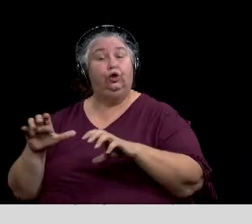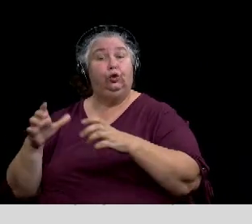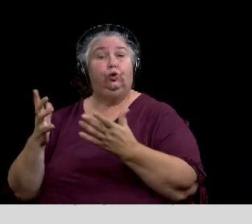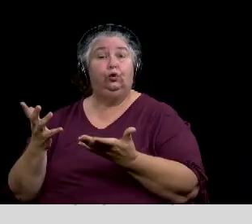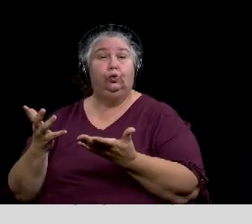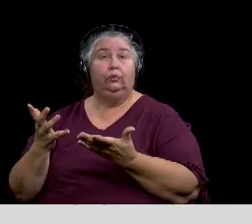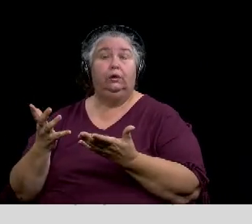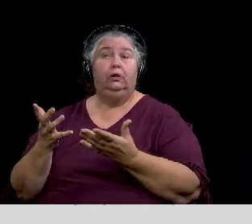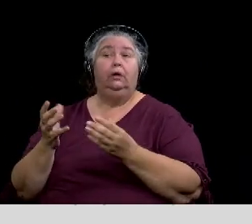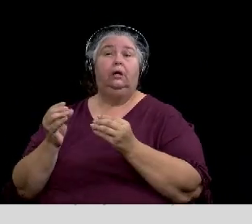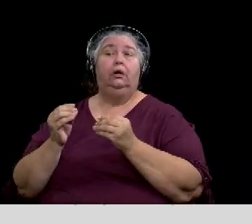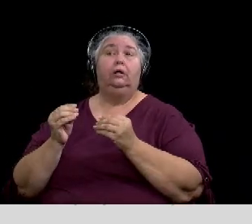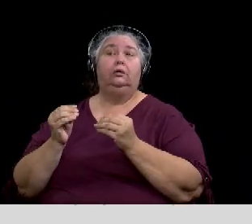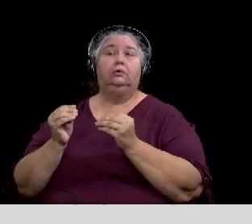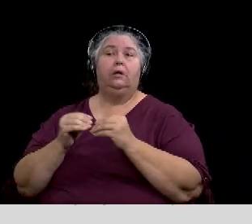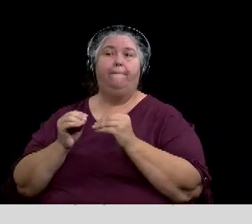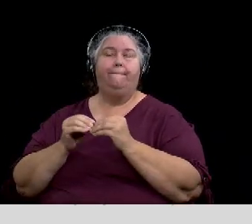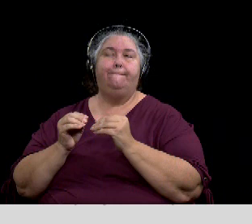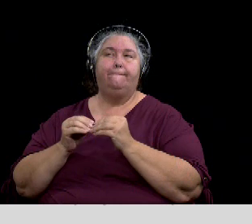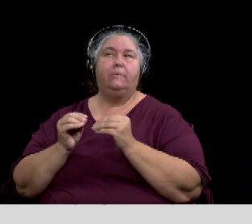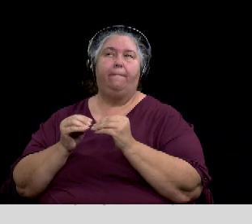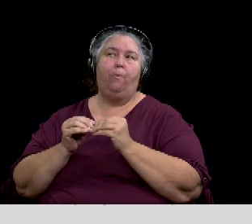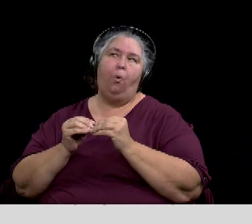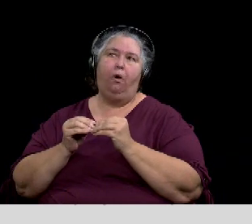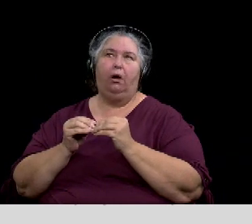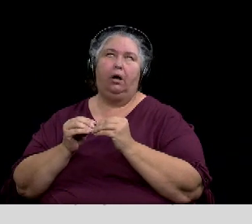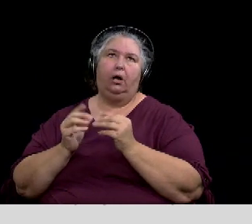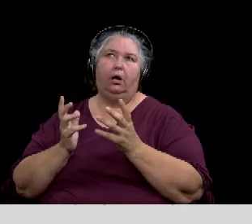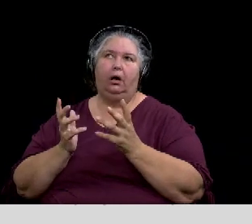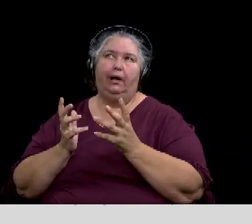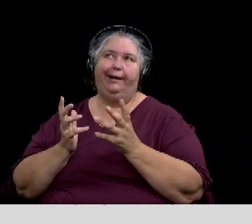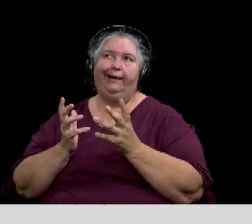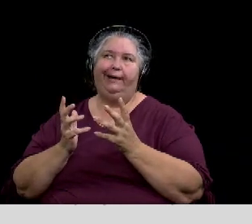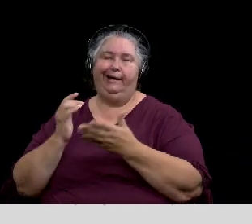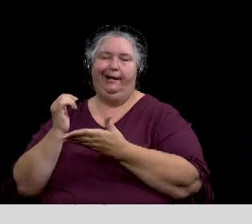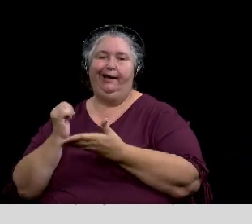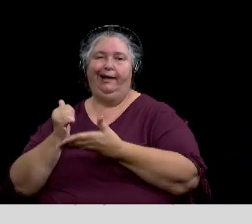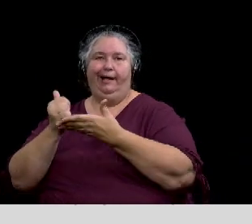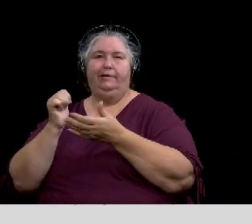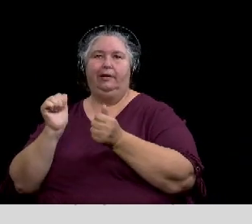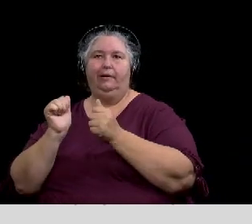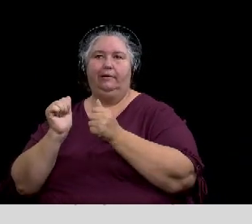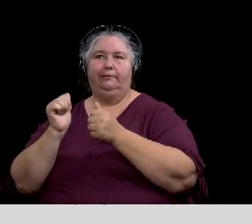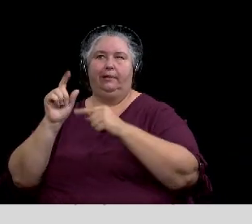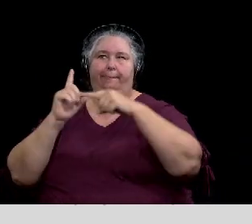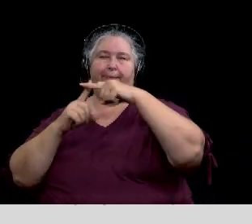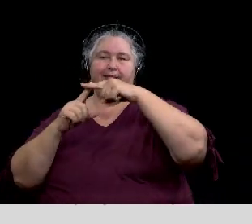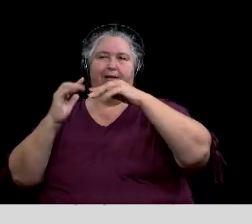the larger the denominator, and it brings that positivity rate